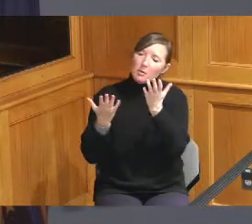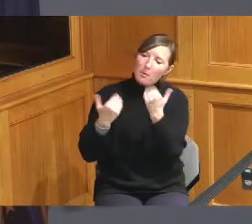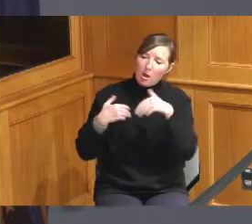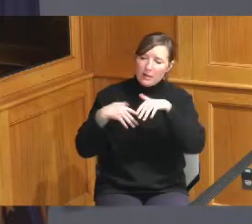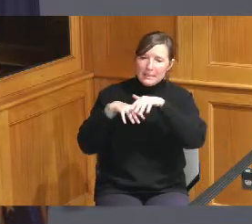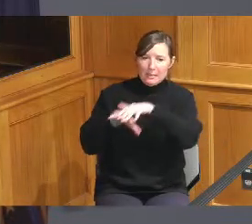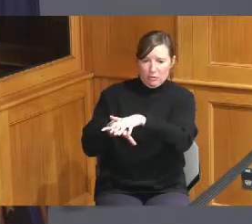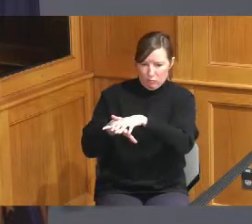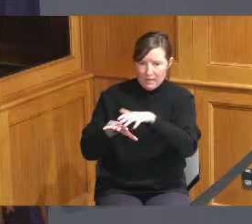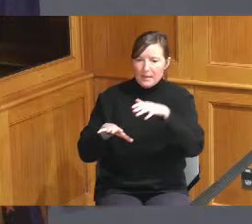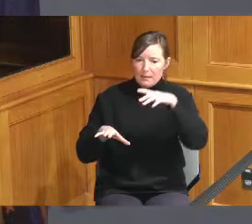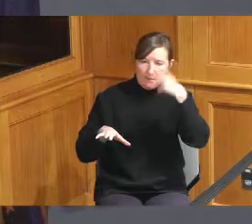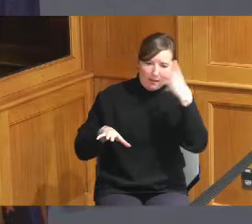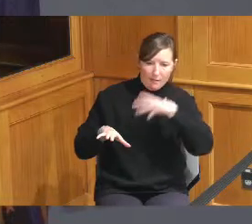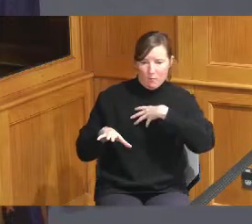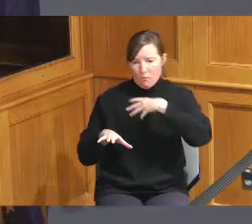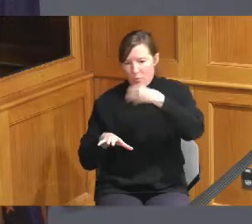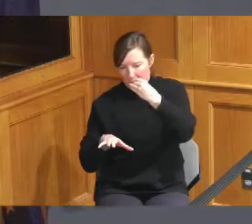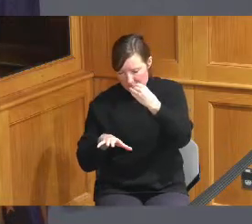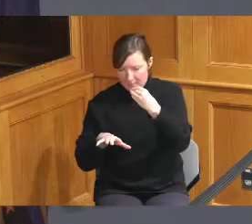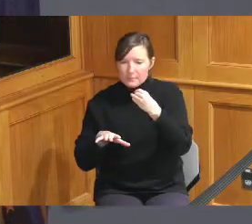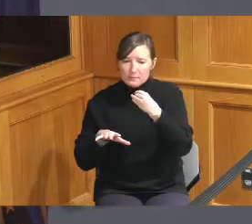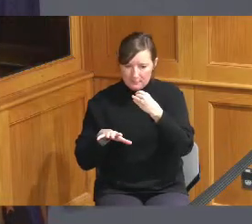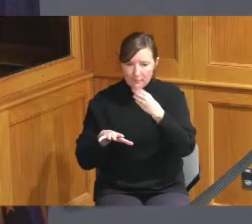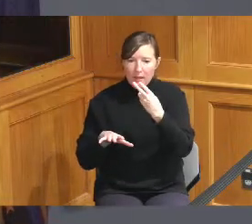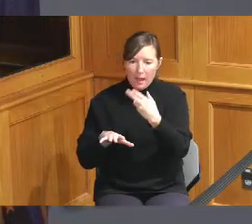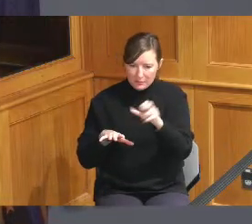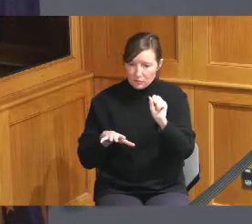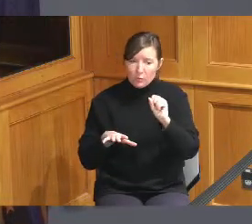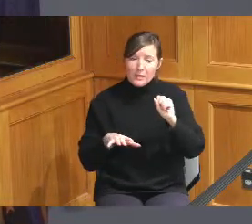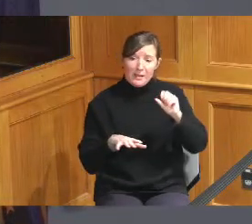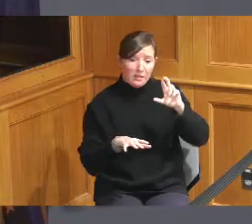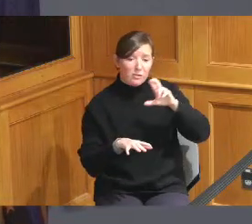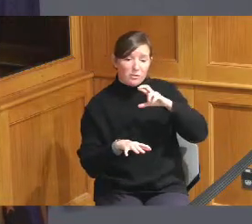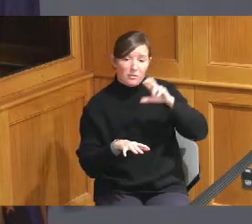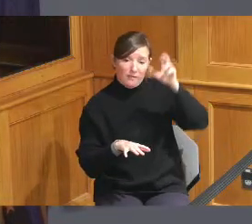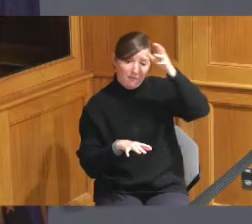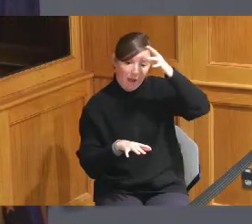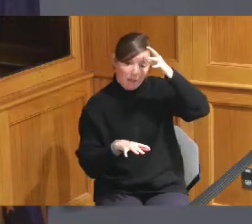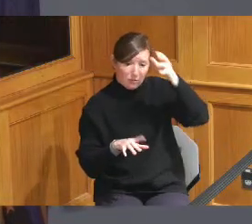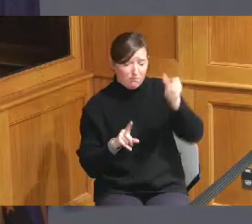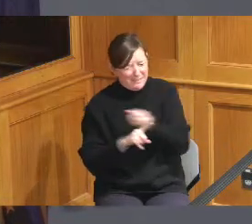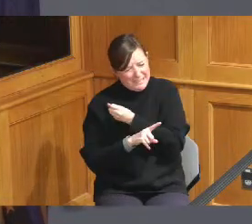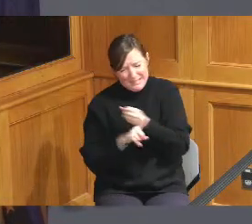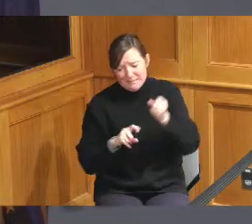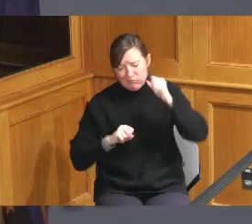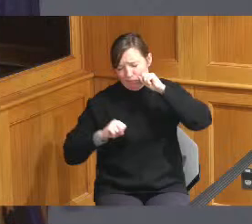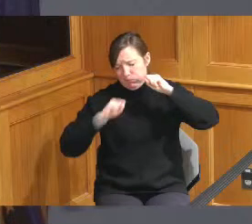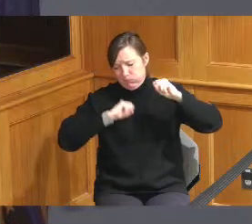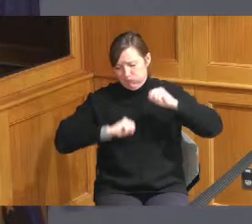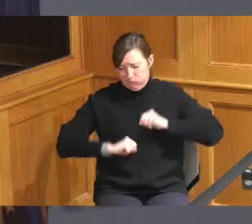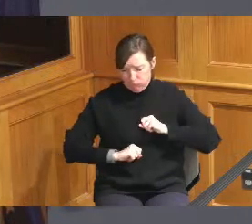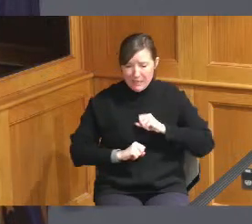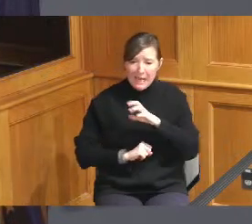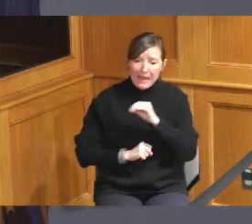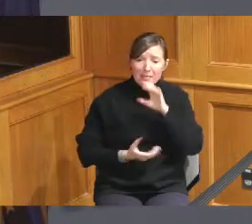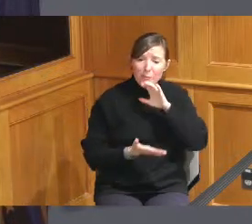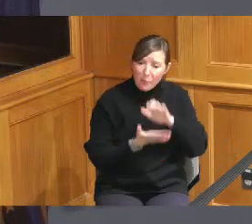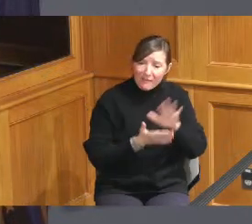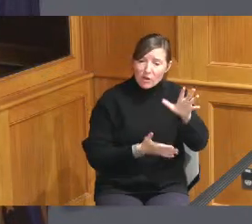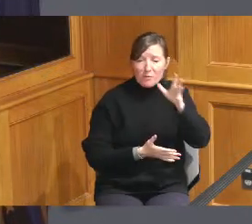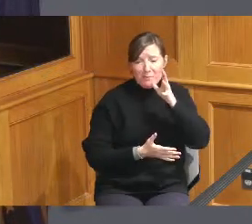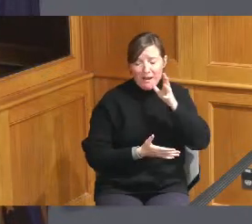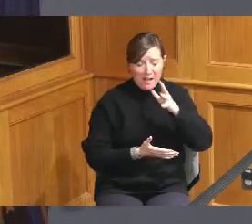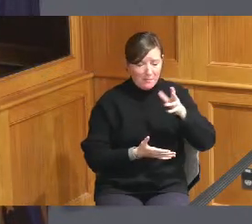Reverend Shuttlesworth was severely beaten. Mrs. Shuttlesworth was stabbed in the hip,